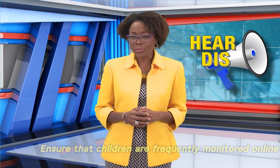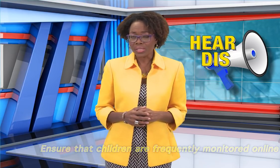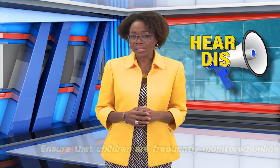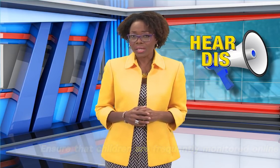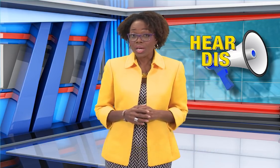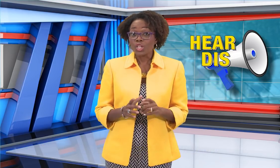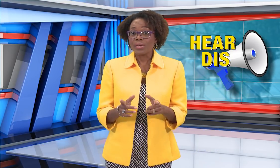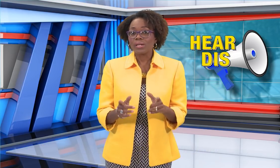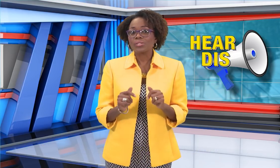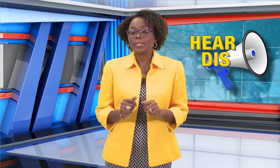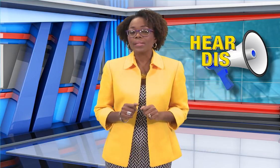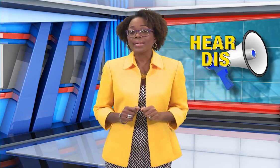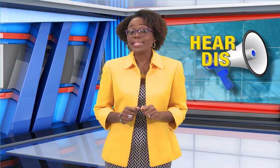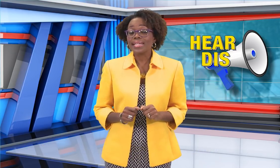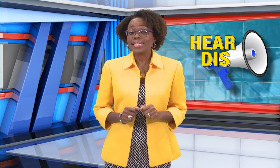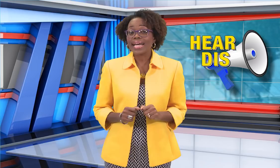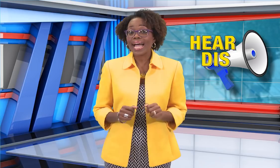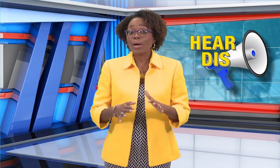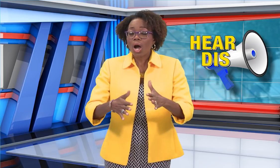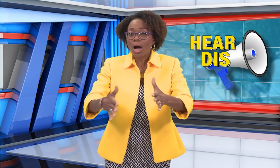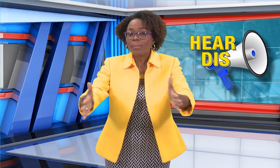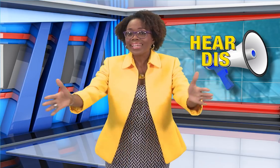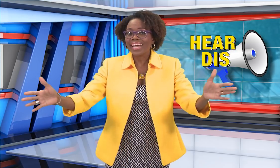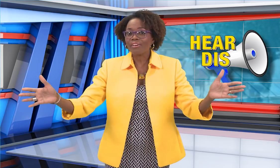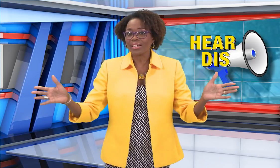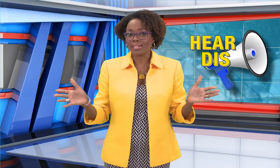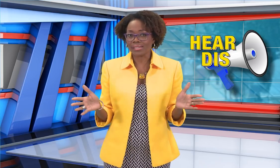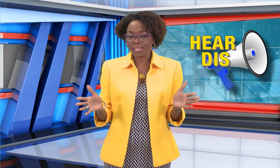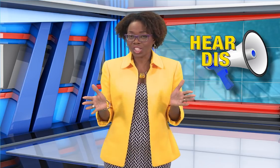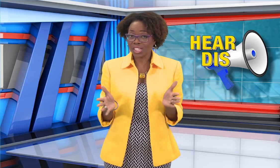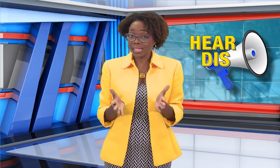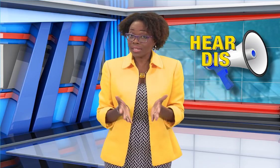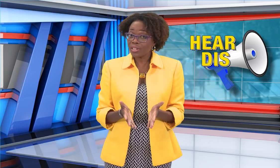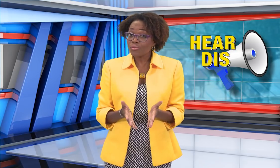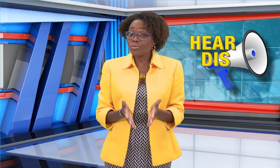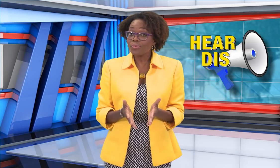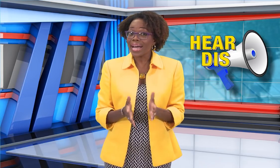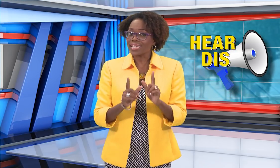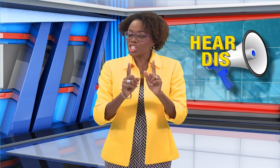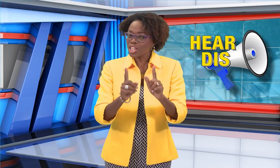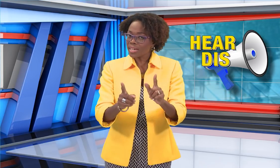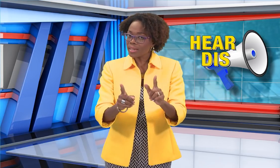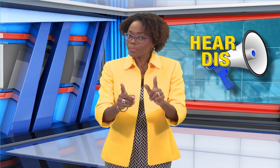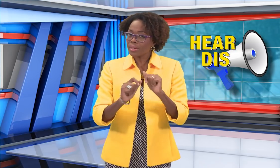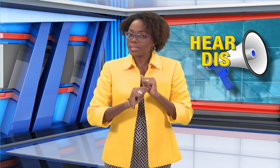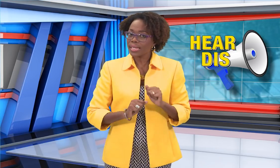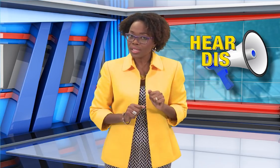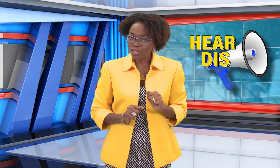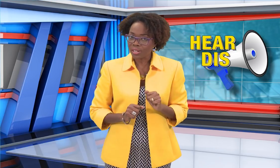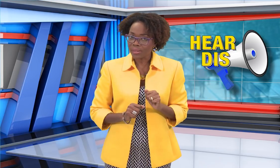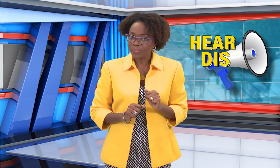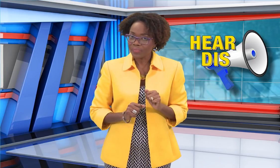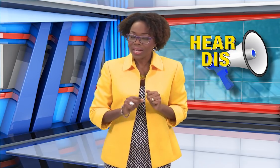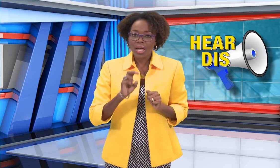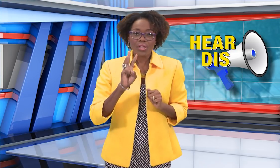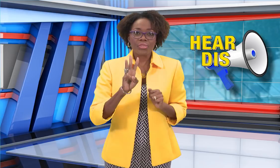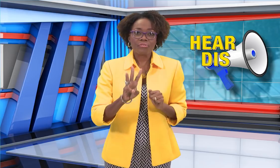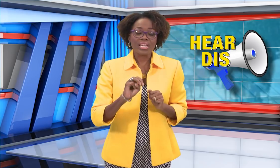and phones. You may also keep internet time common areas, such as the living room, and check their browsing